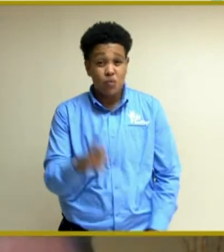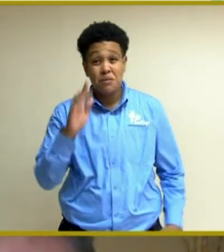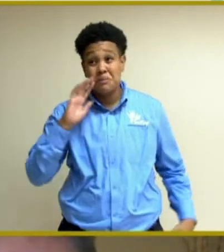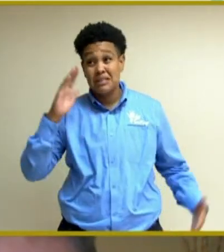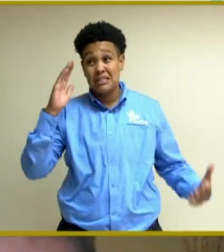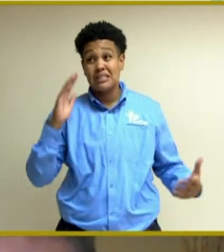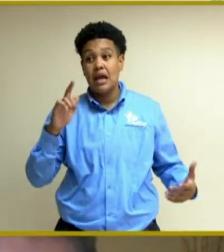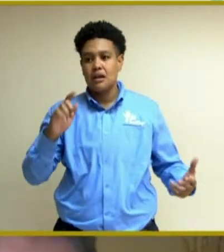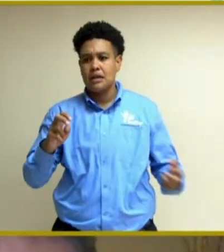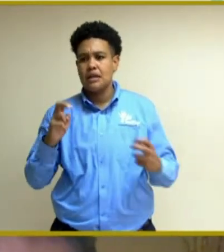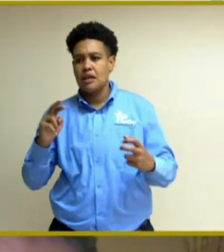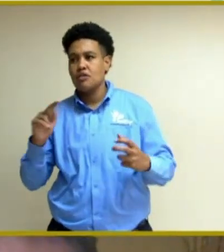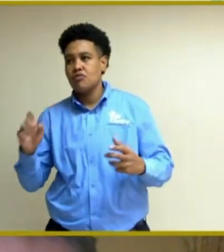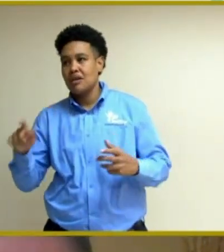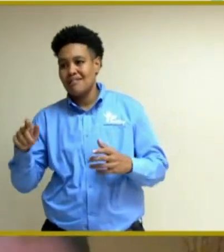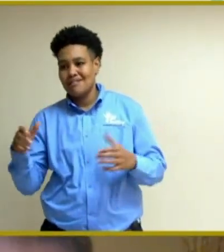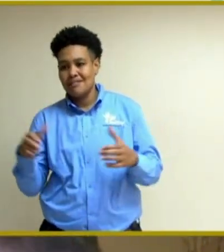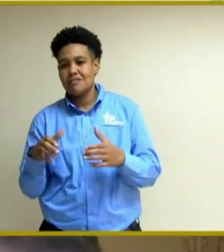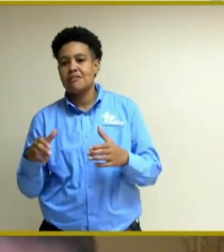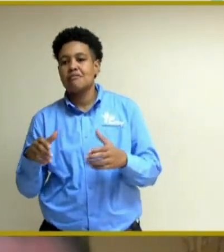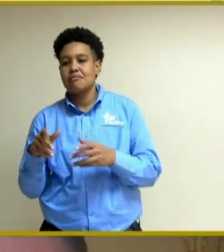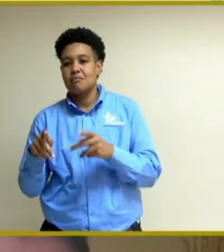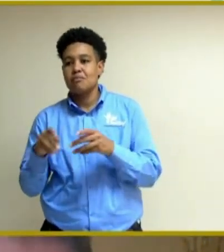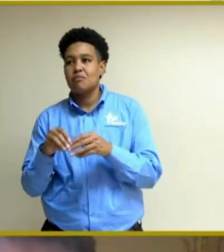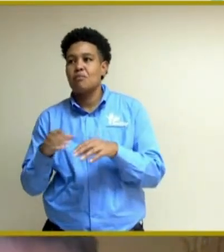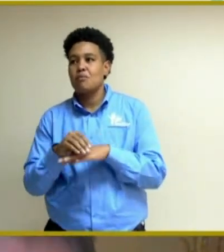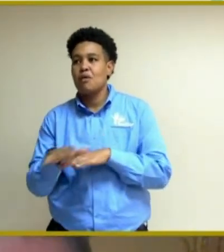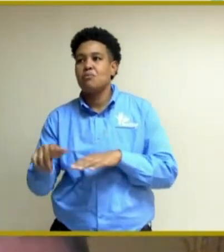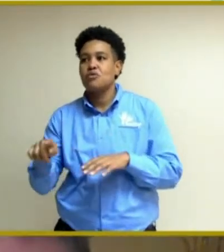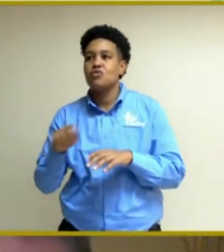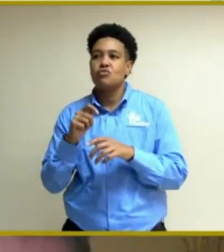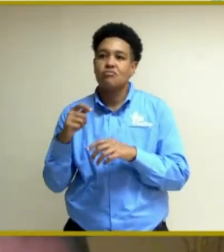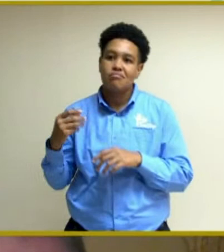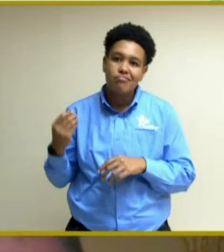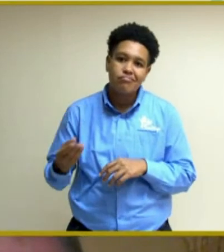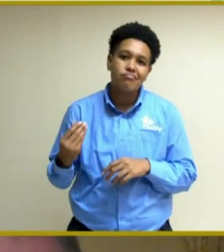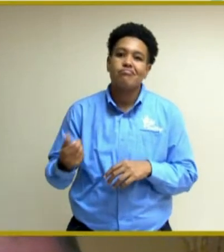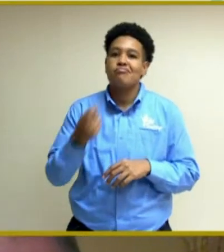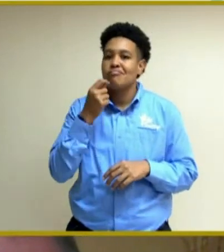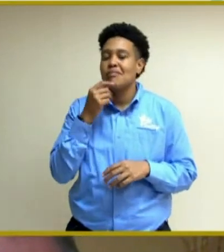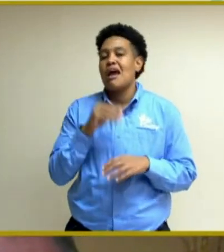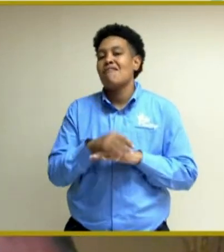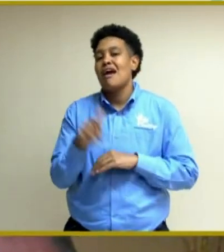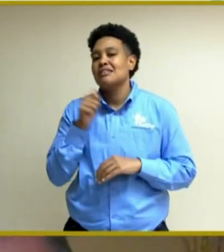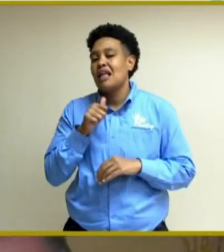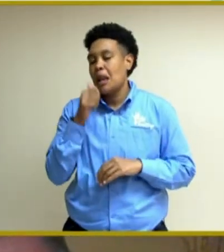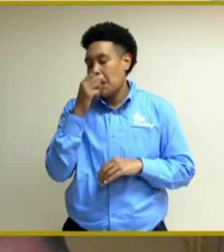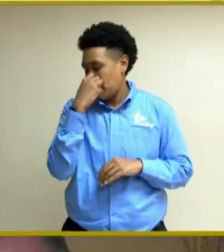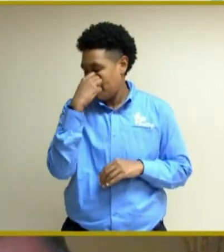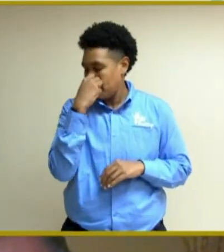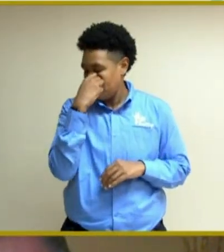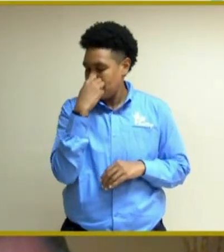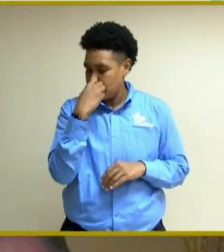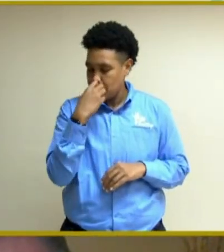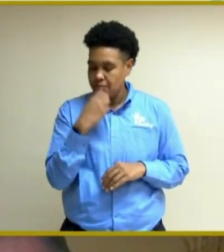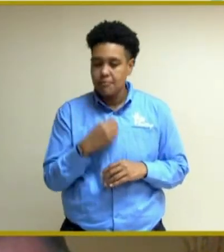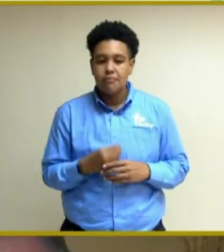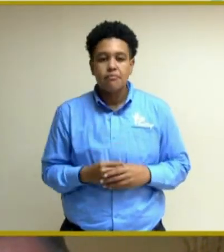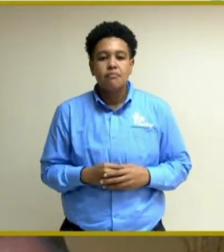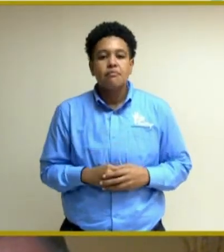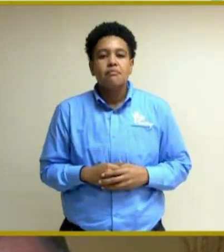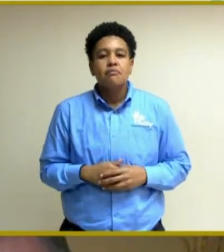you treat, you give advice to each day. Tell us, help us to understand